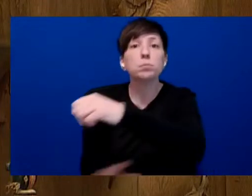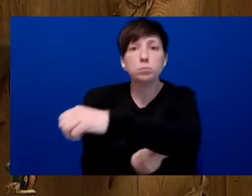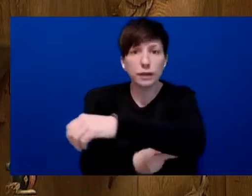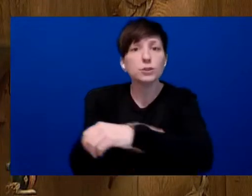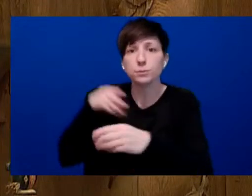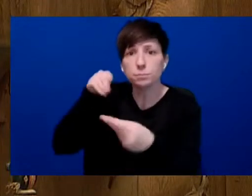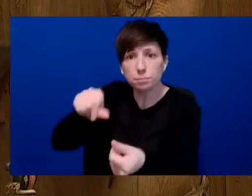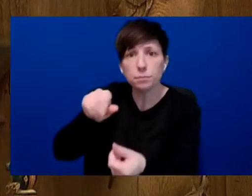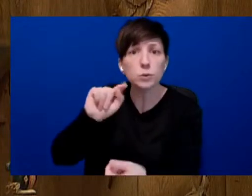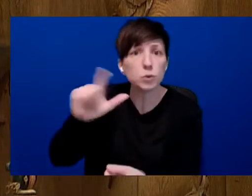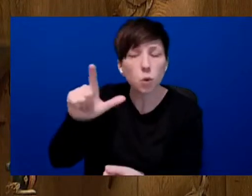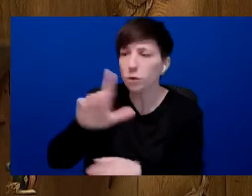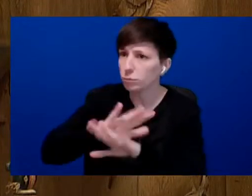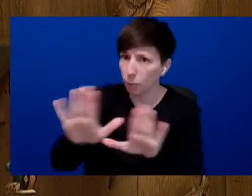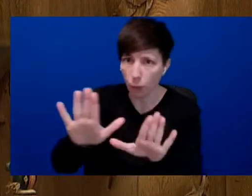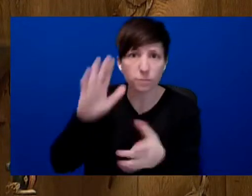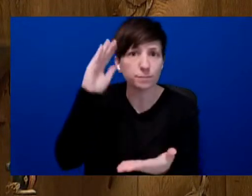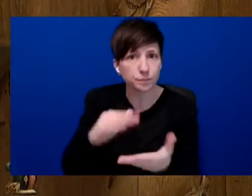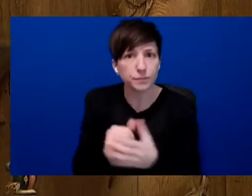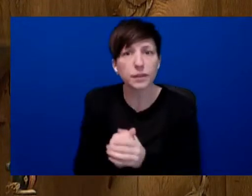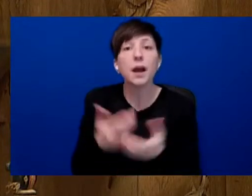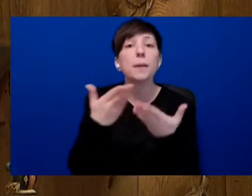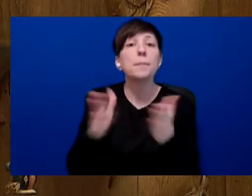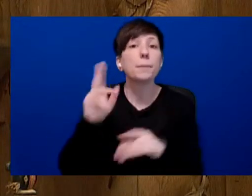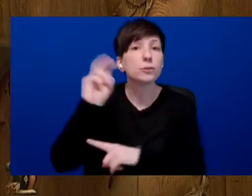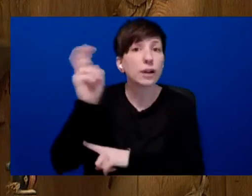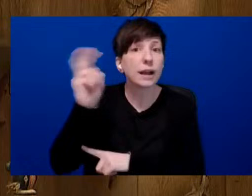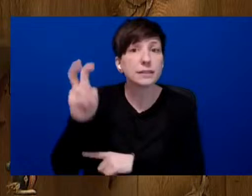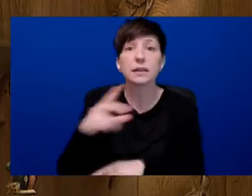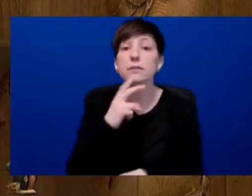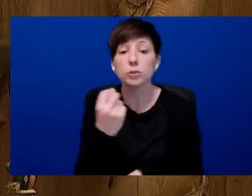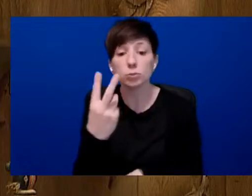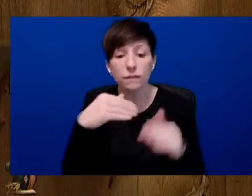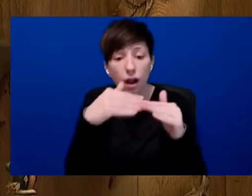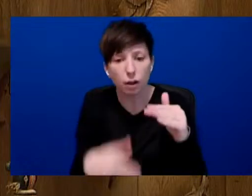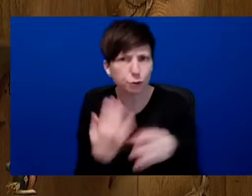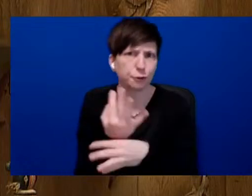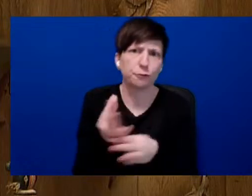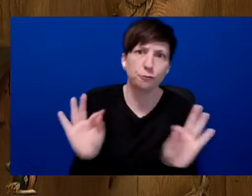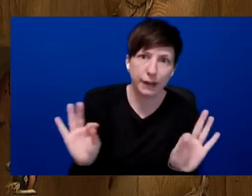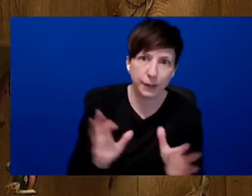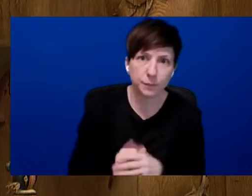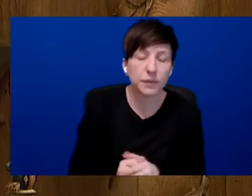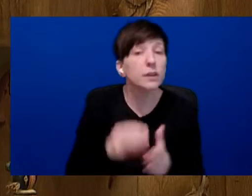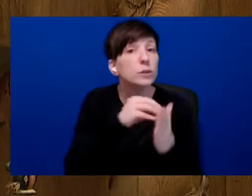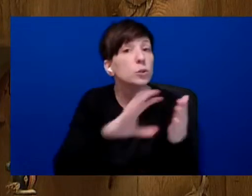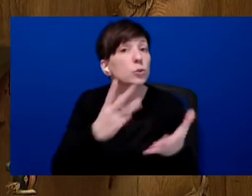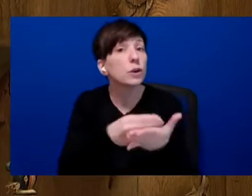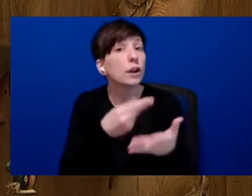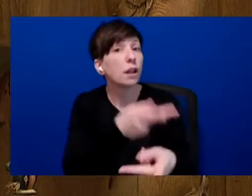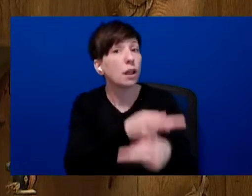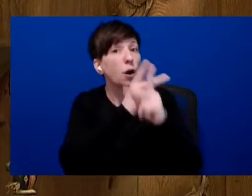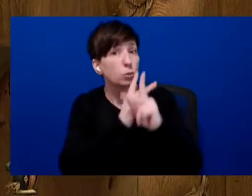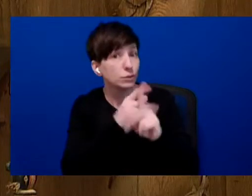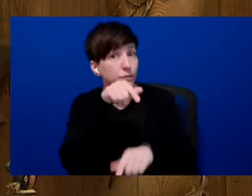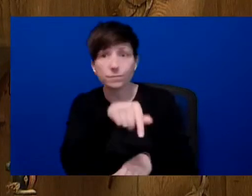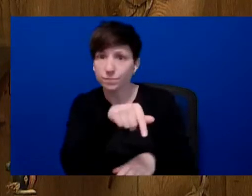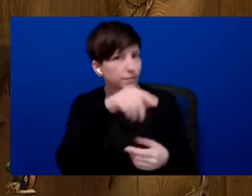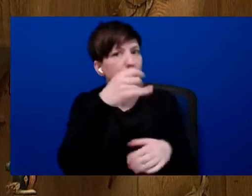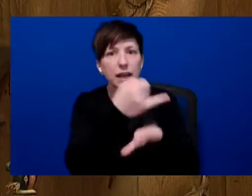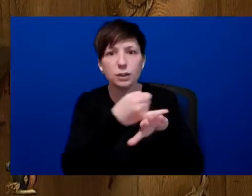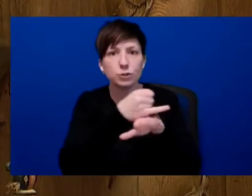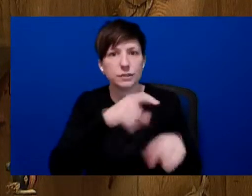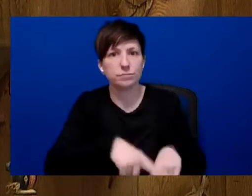kids 12 and under. And stopping interest payments on student loans. This session, your government will take